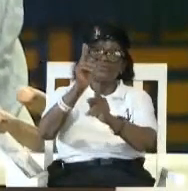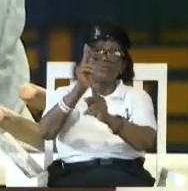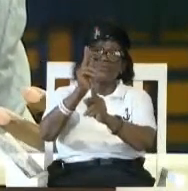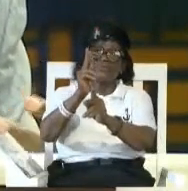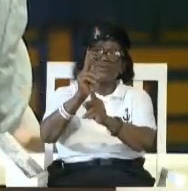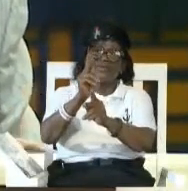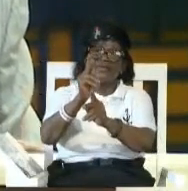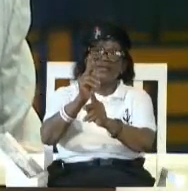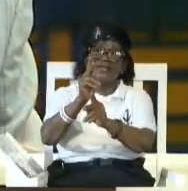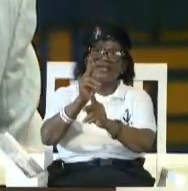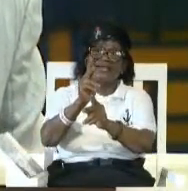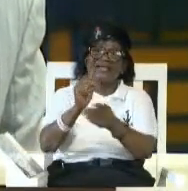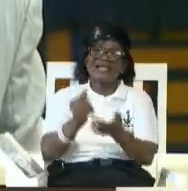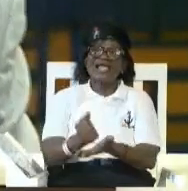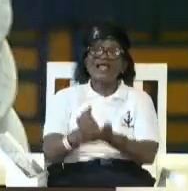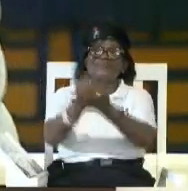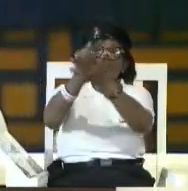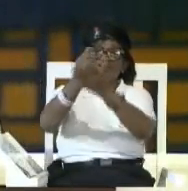the king.